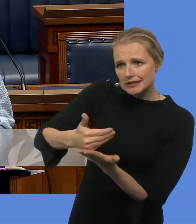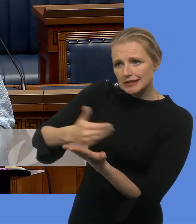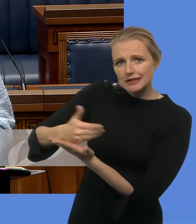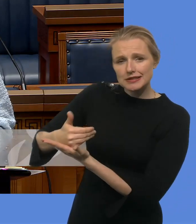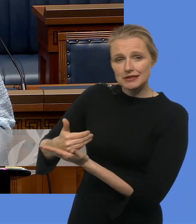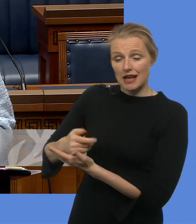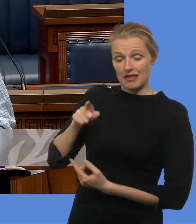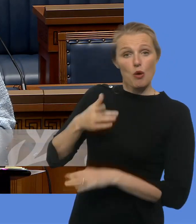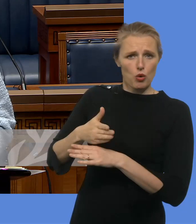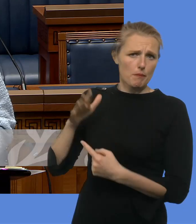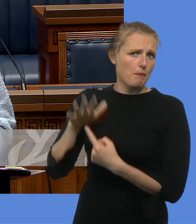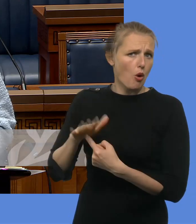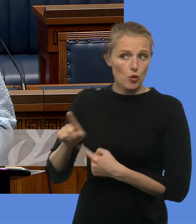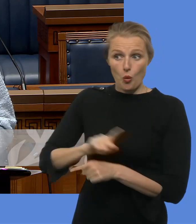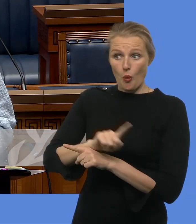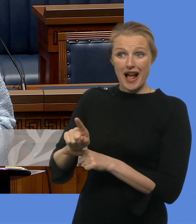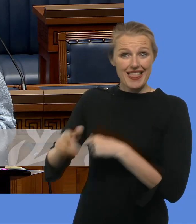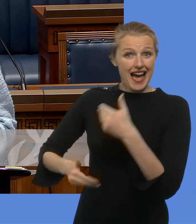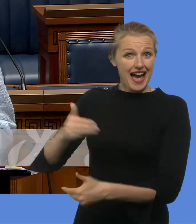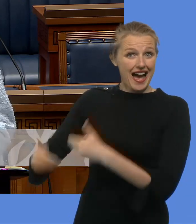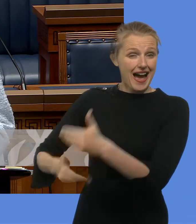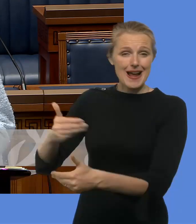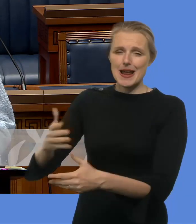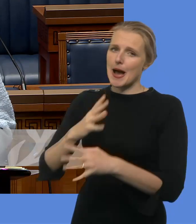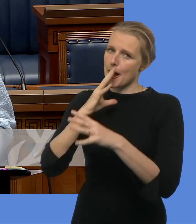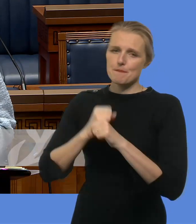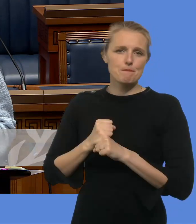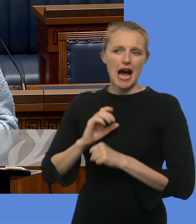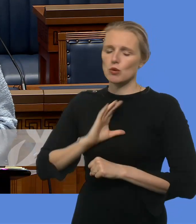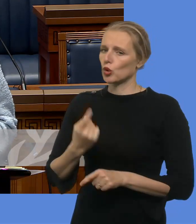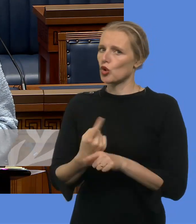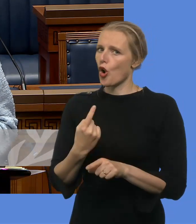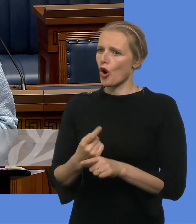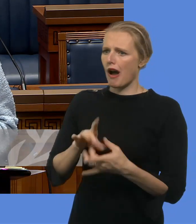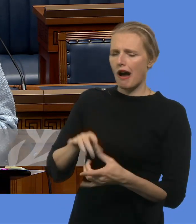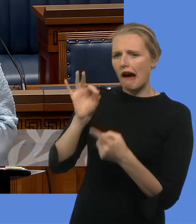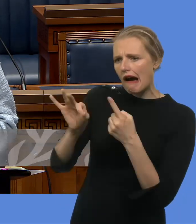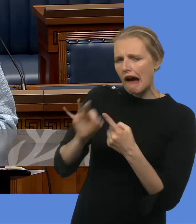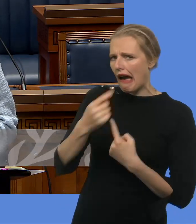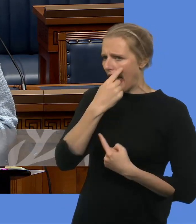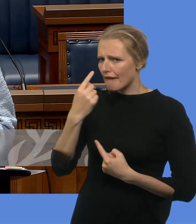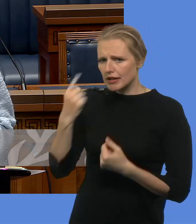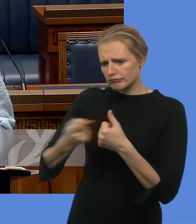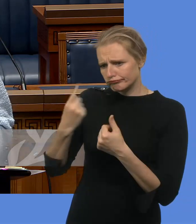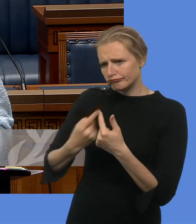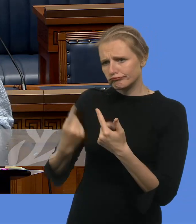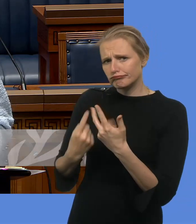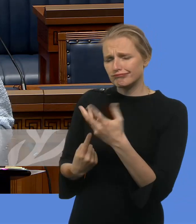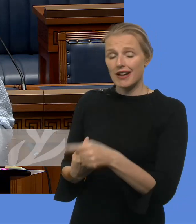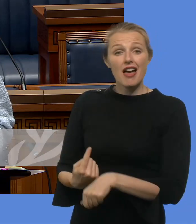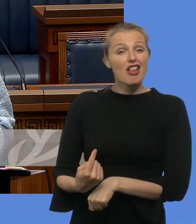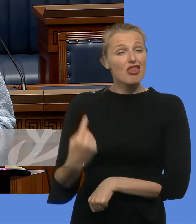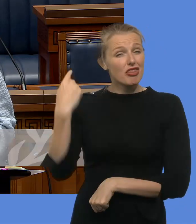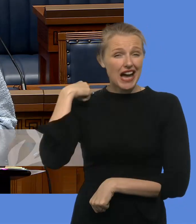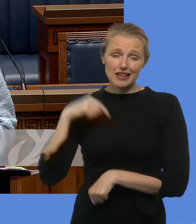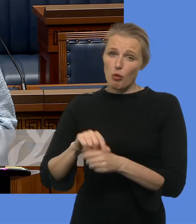work of that inquiry continues, I don't want to get into a running commentary about specific evidence. That was obviously a very challenging time